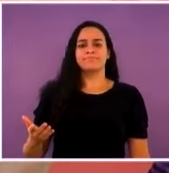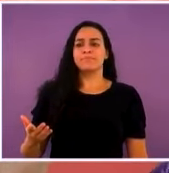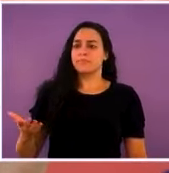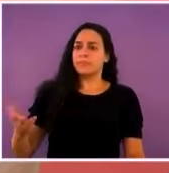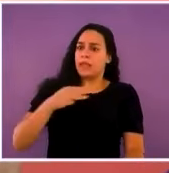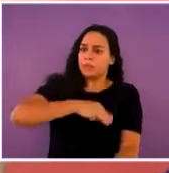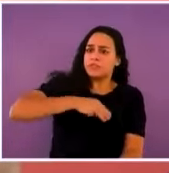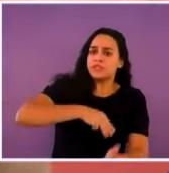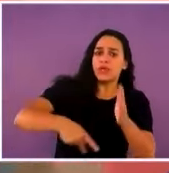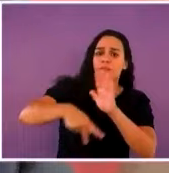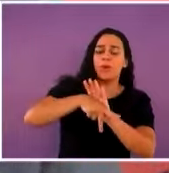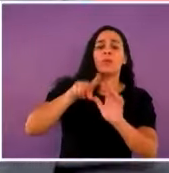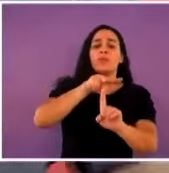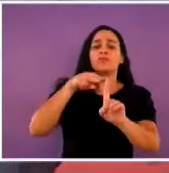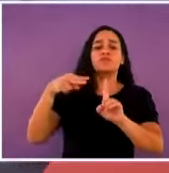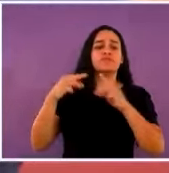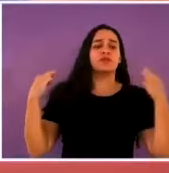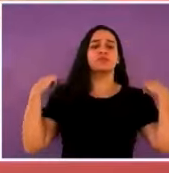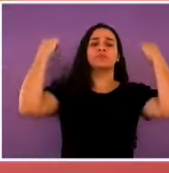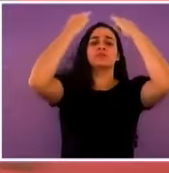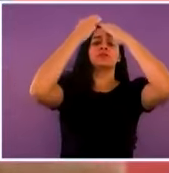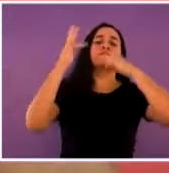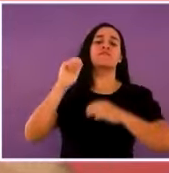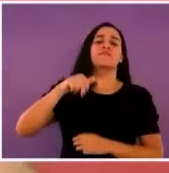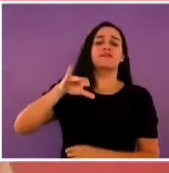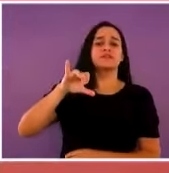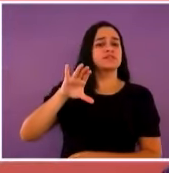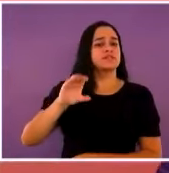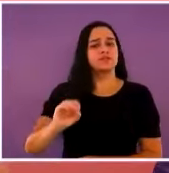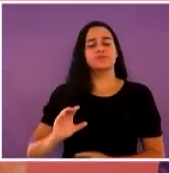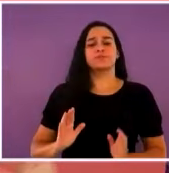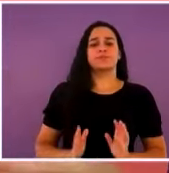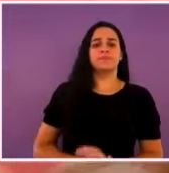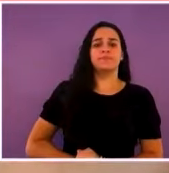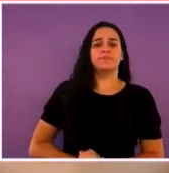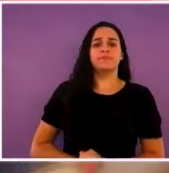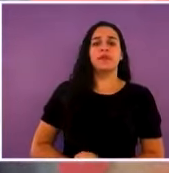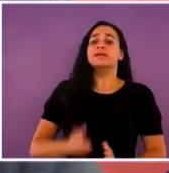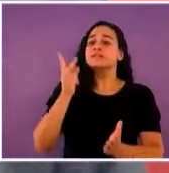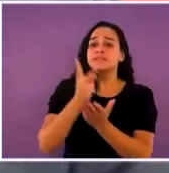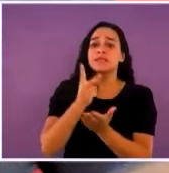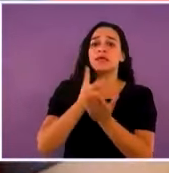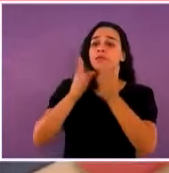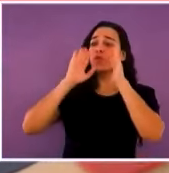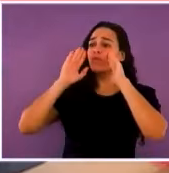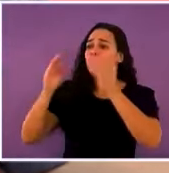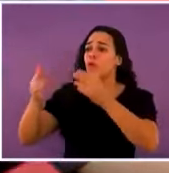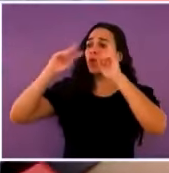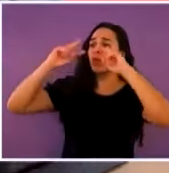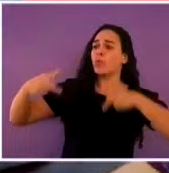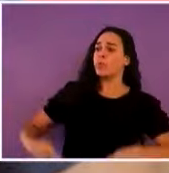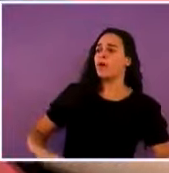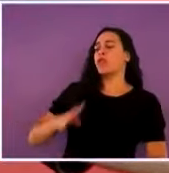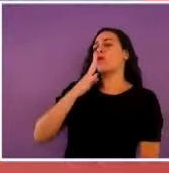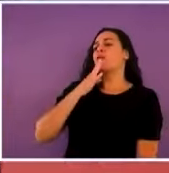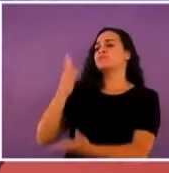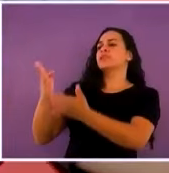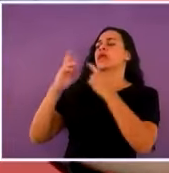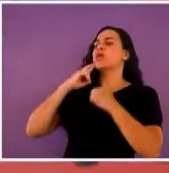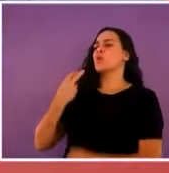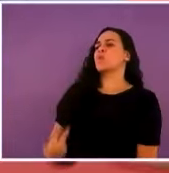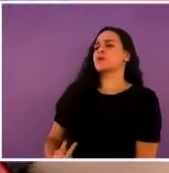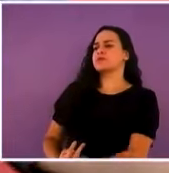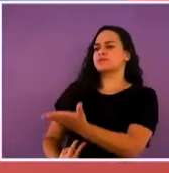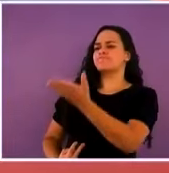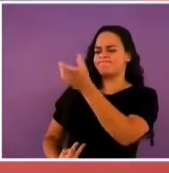é missão de acordo com o Papa Francisco. Affirming everyone, afirmando, reconhecendo todas as pessoas. Welcoming everyone as